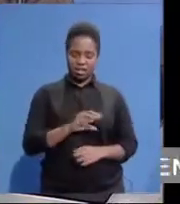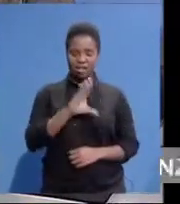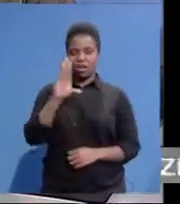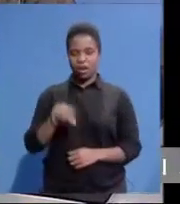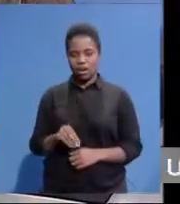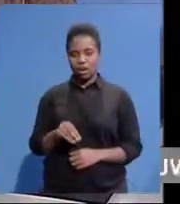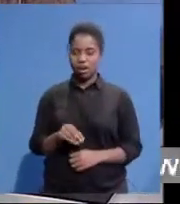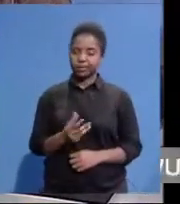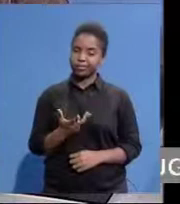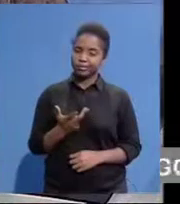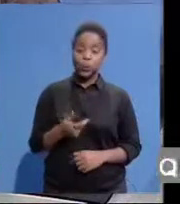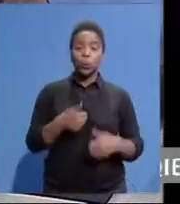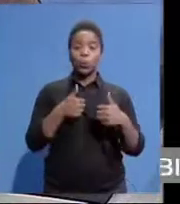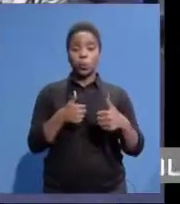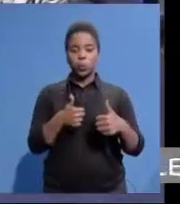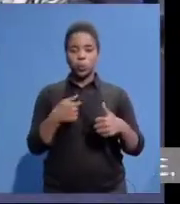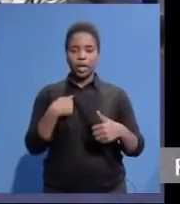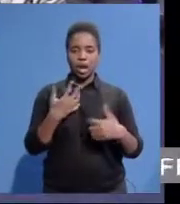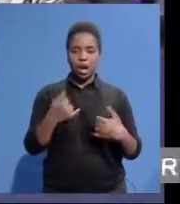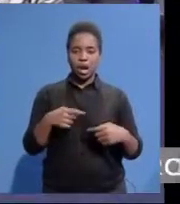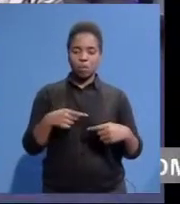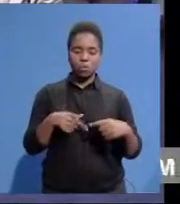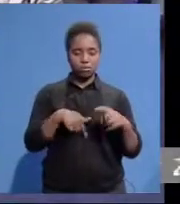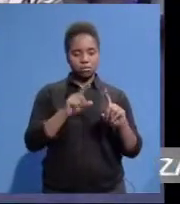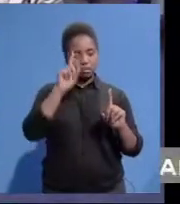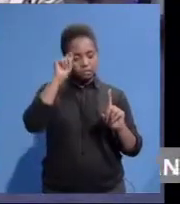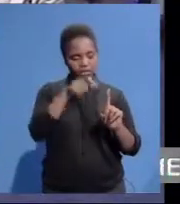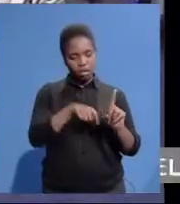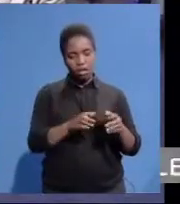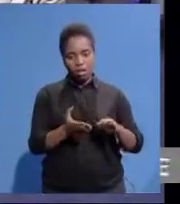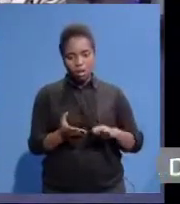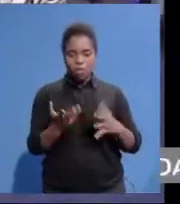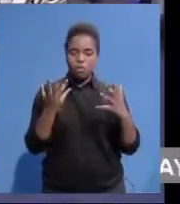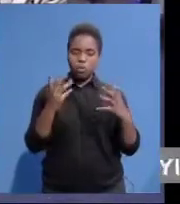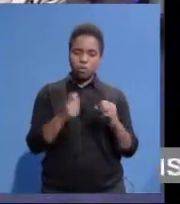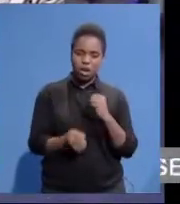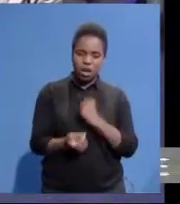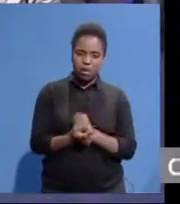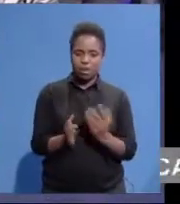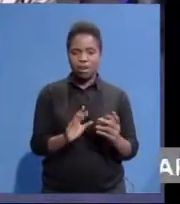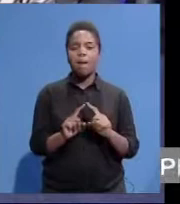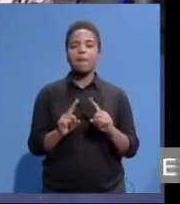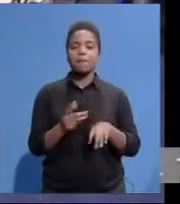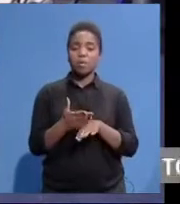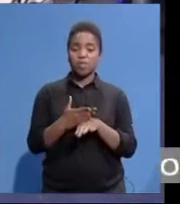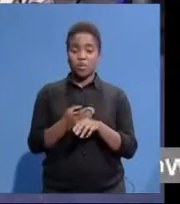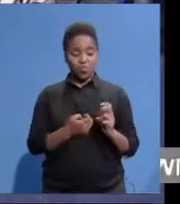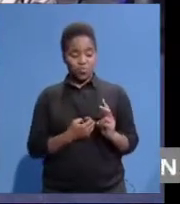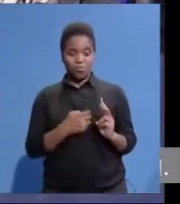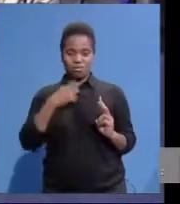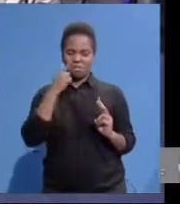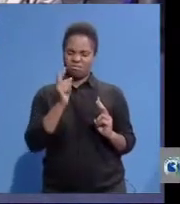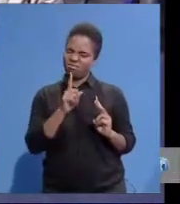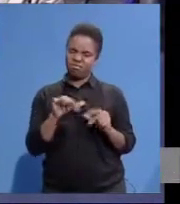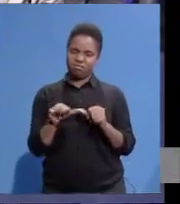going, that's great, and there's a lot of fear that now he's gone, things will just fall apart, and our earlier guests had mentioned that that will not happen. So as